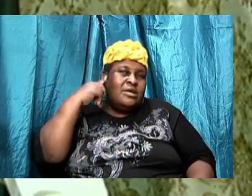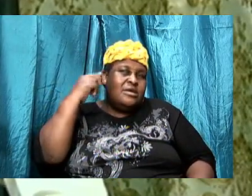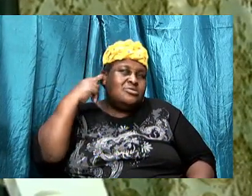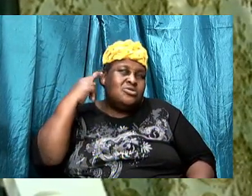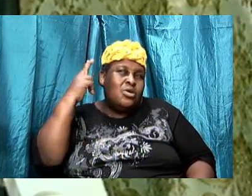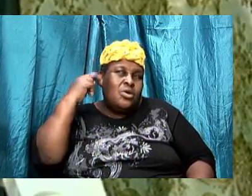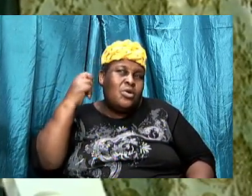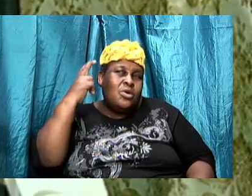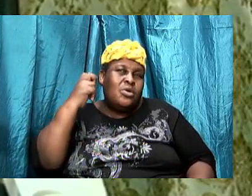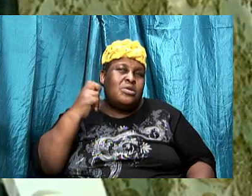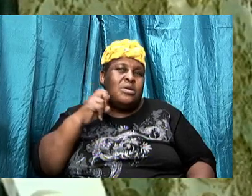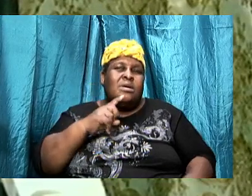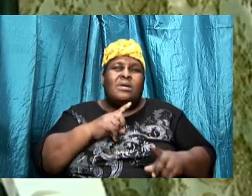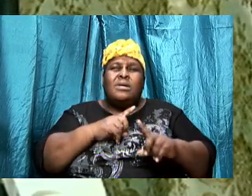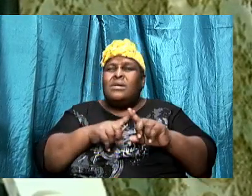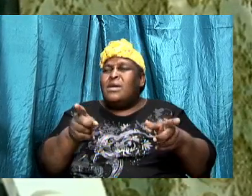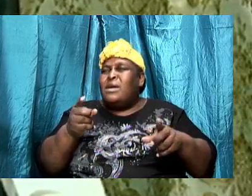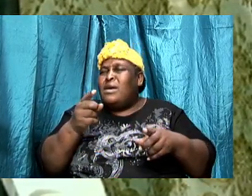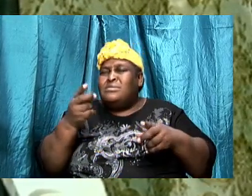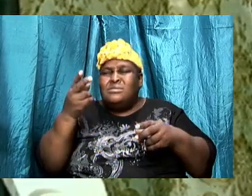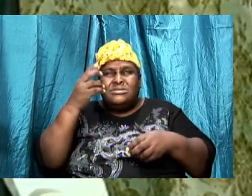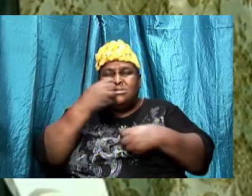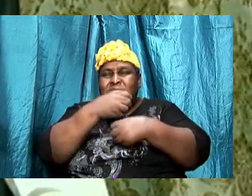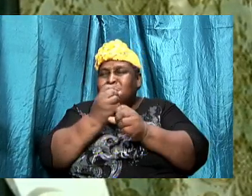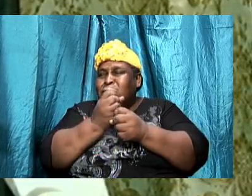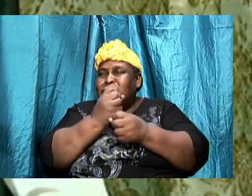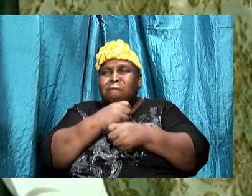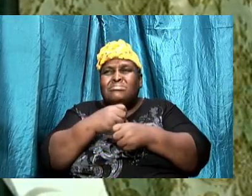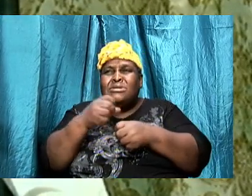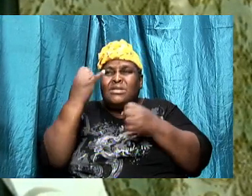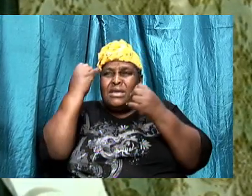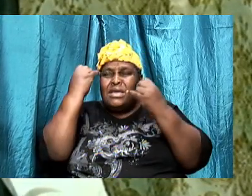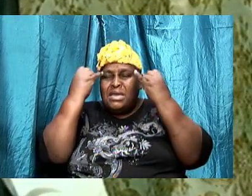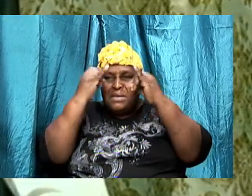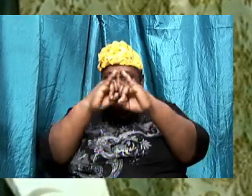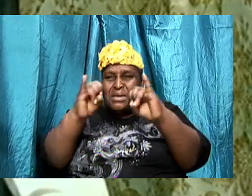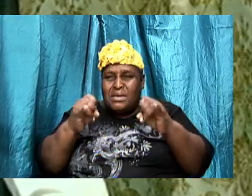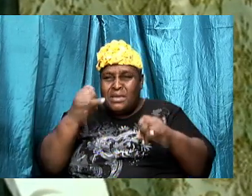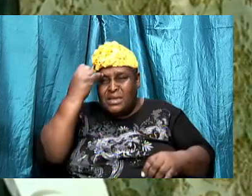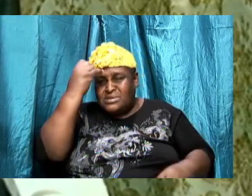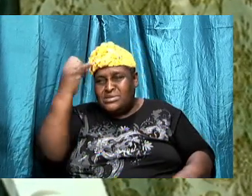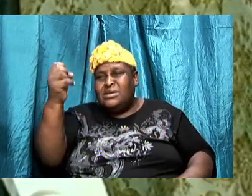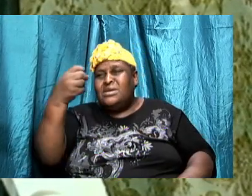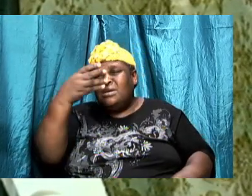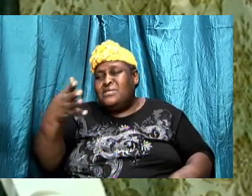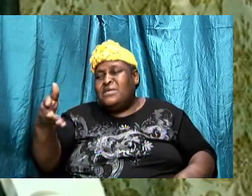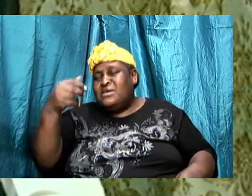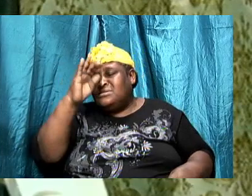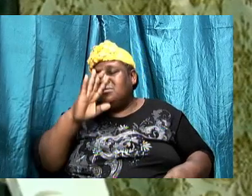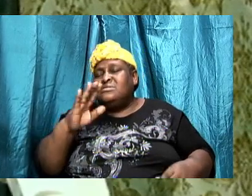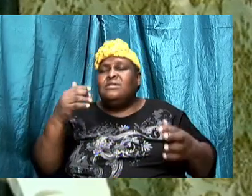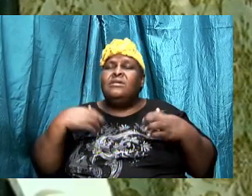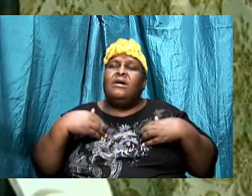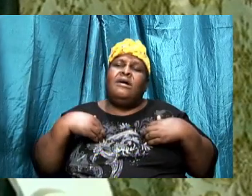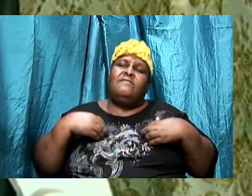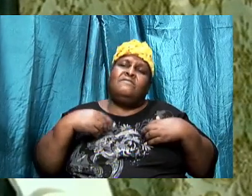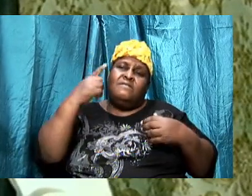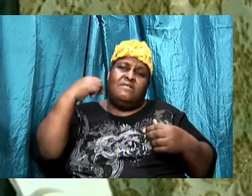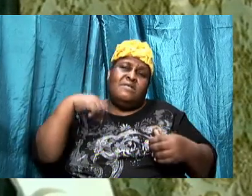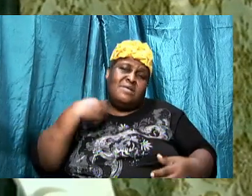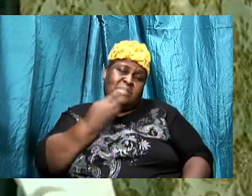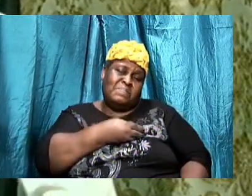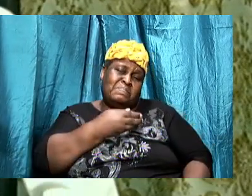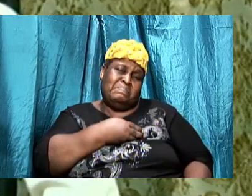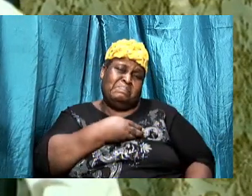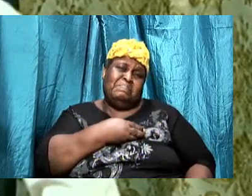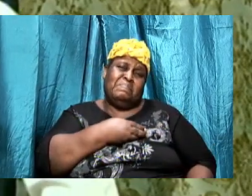even create back that image, as it were. You know, the things that God have in store for us. Eyes have not seen,